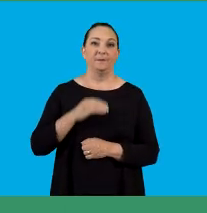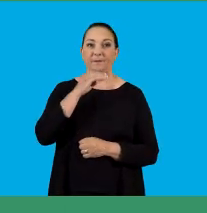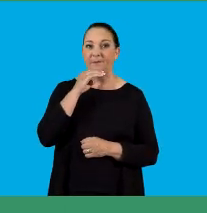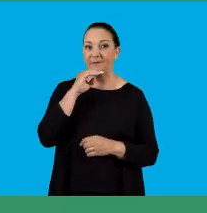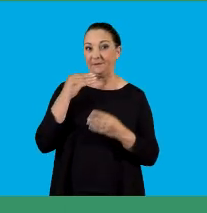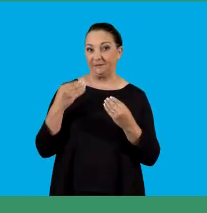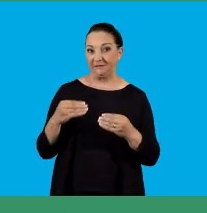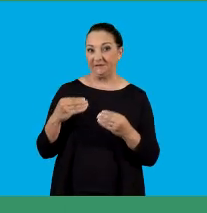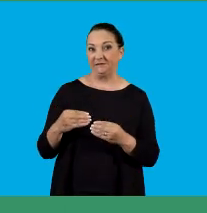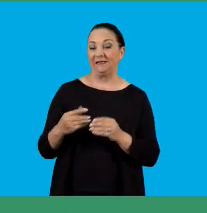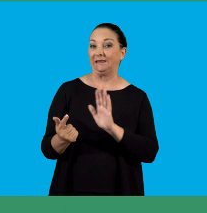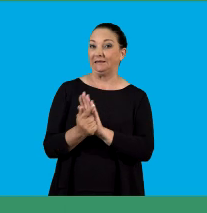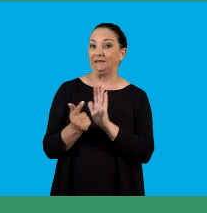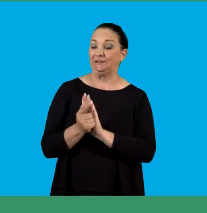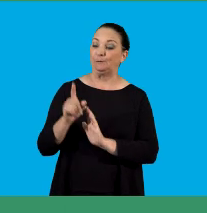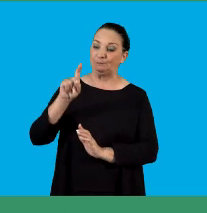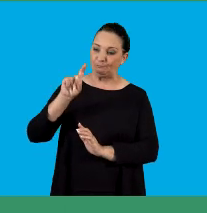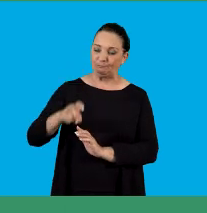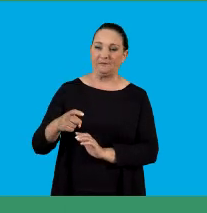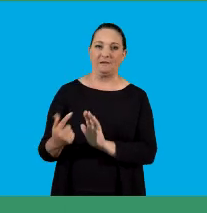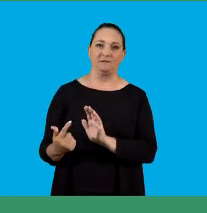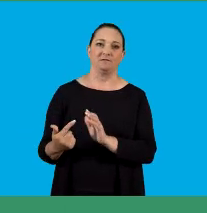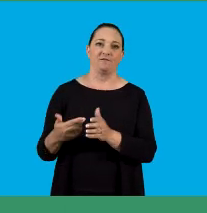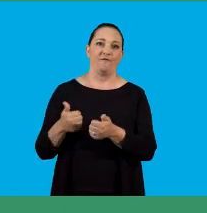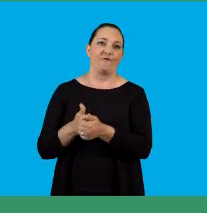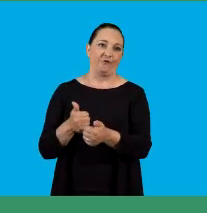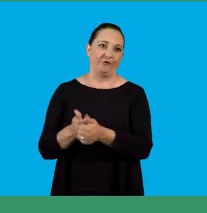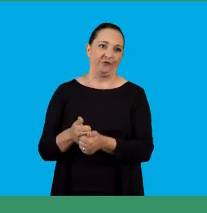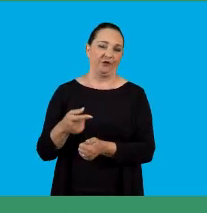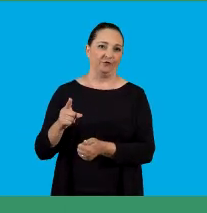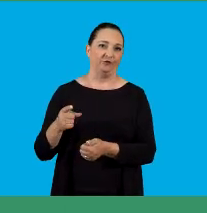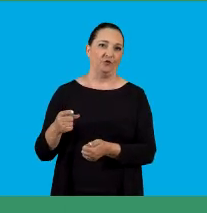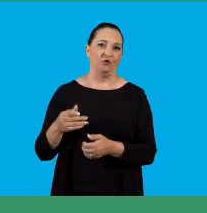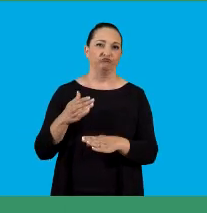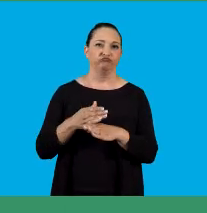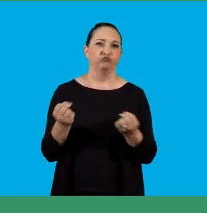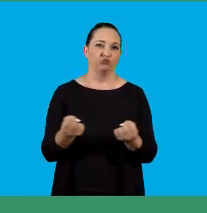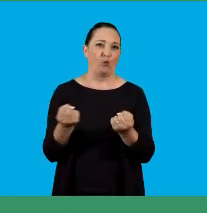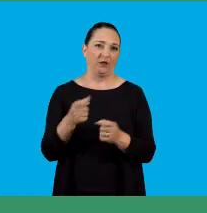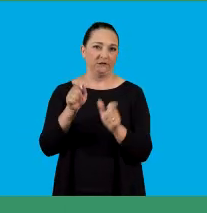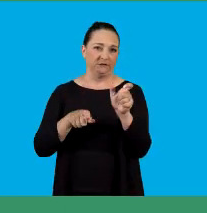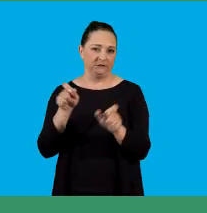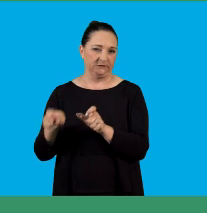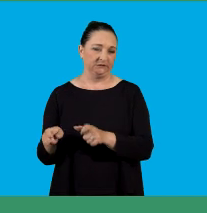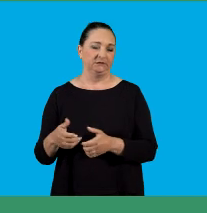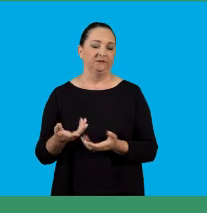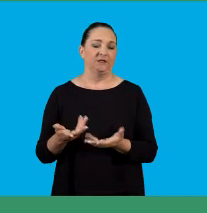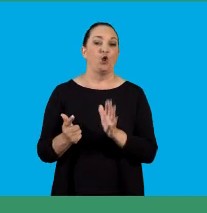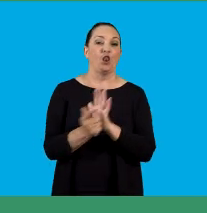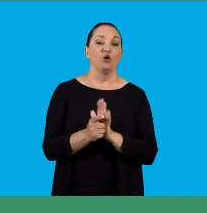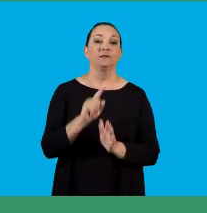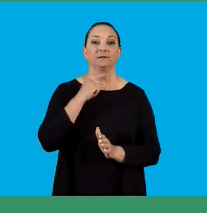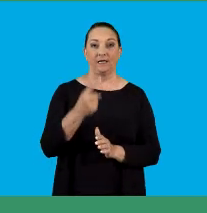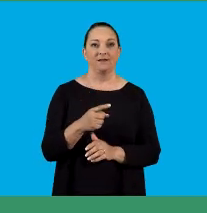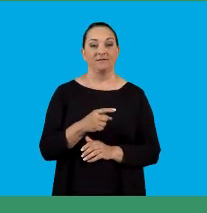that businesses are legally required to offer its employees. So this is required by law. It's compulsory. They've